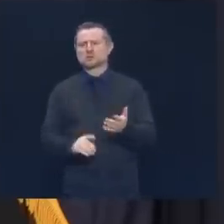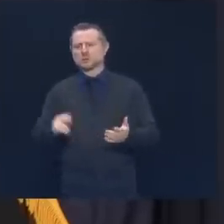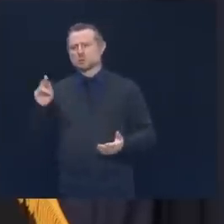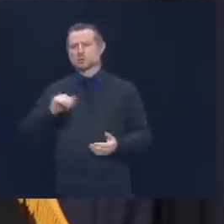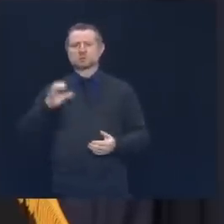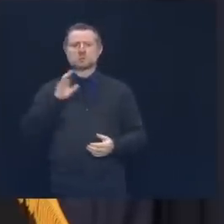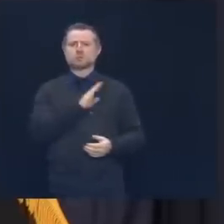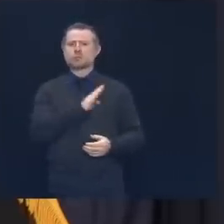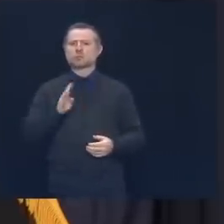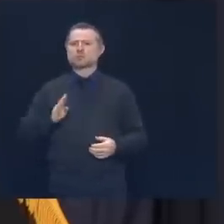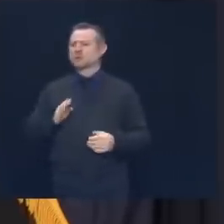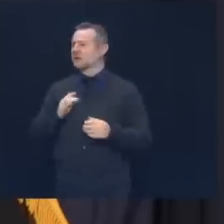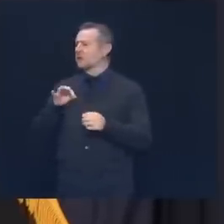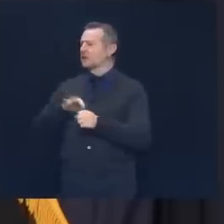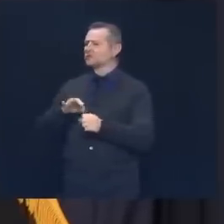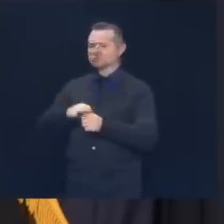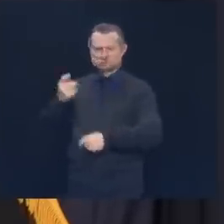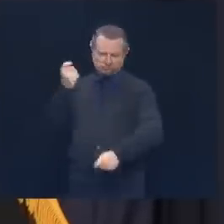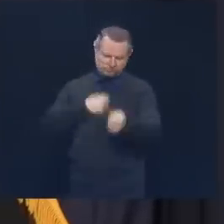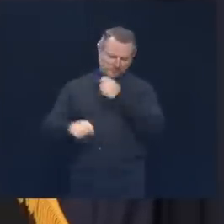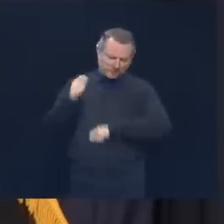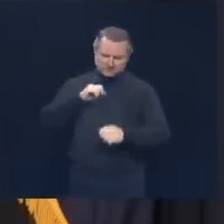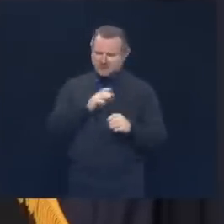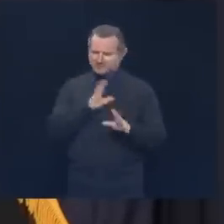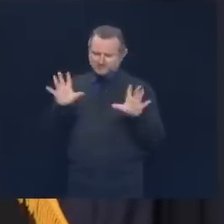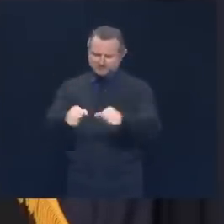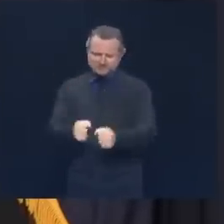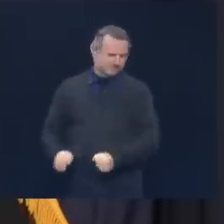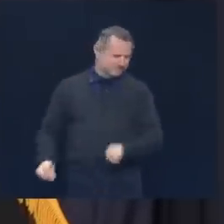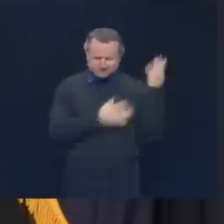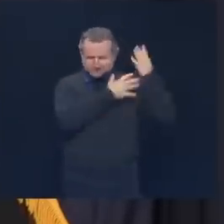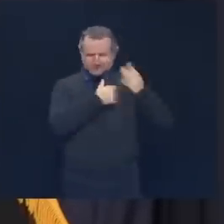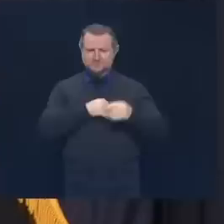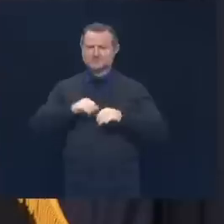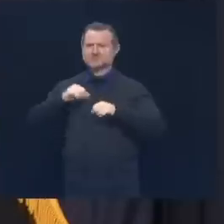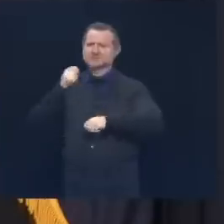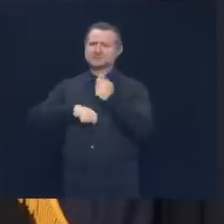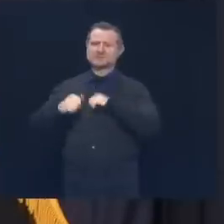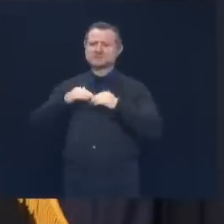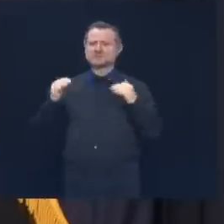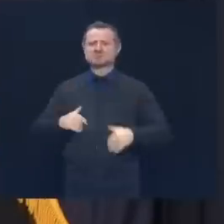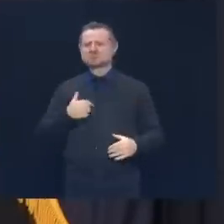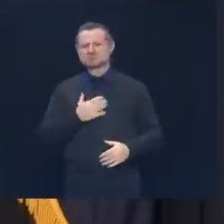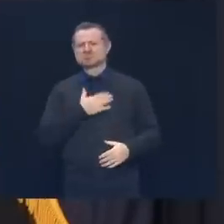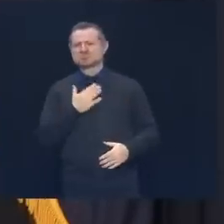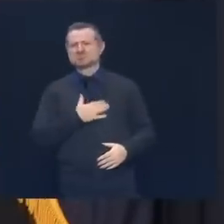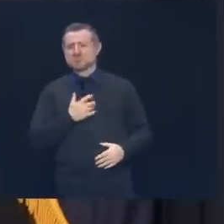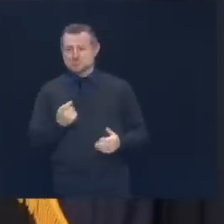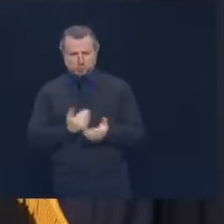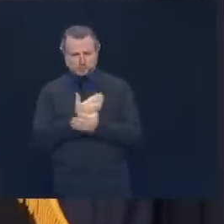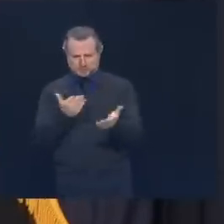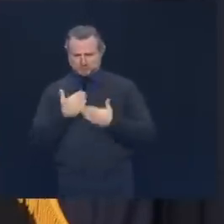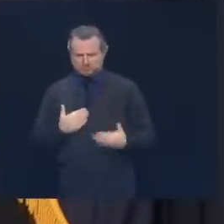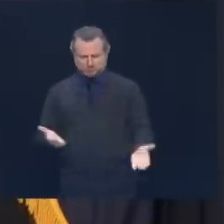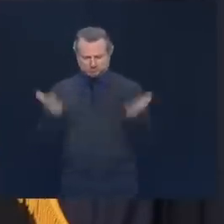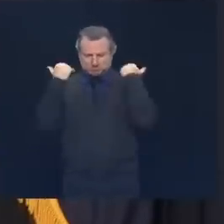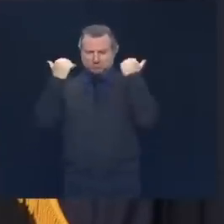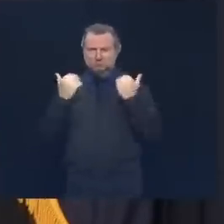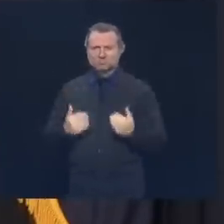system. I think the city, I'd be open to whatever the city proposes to